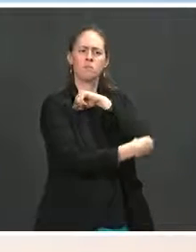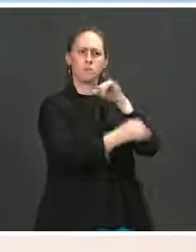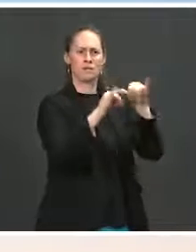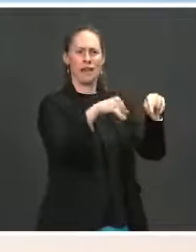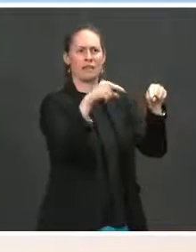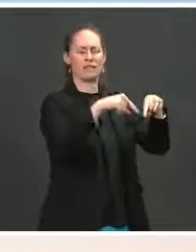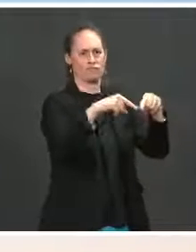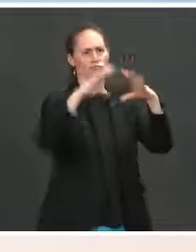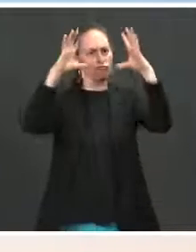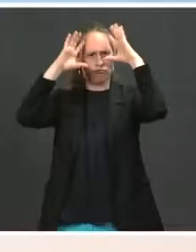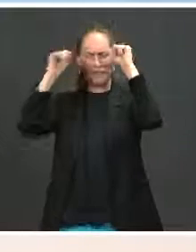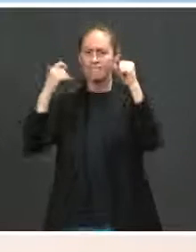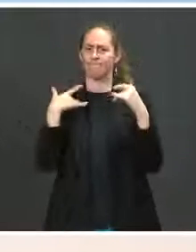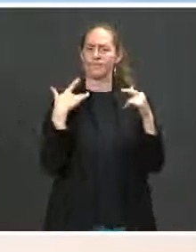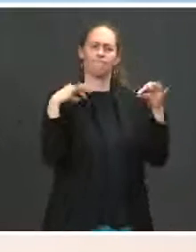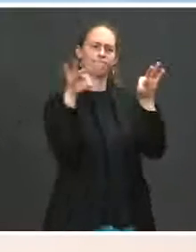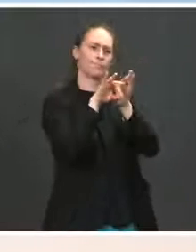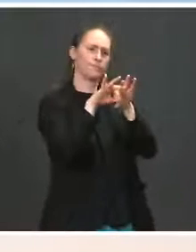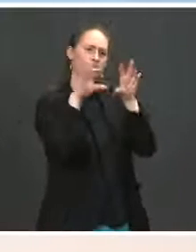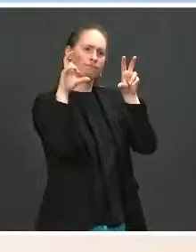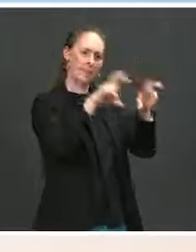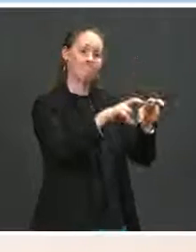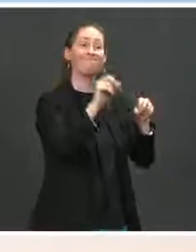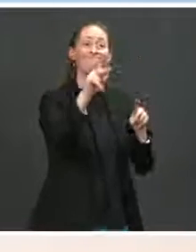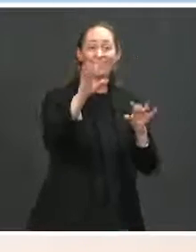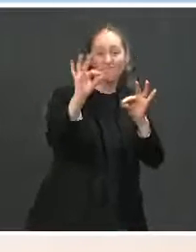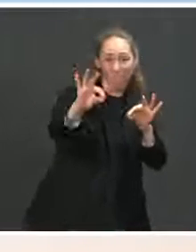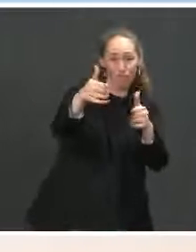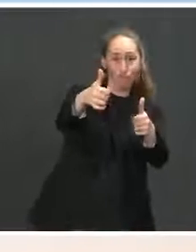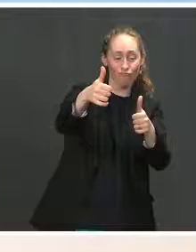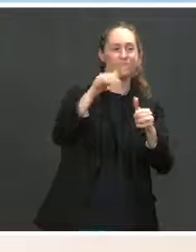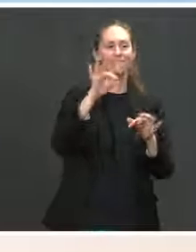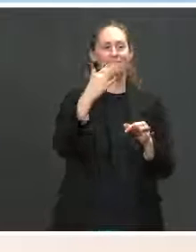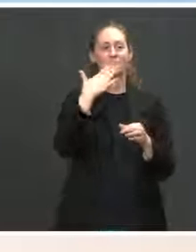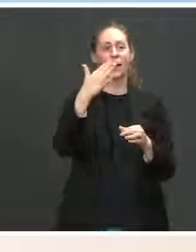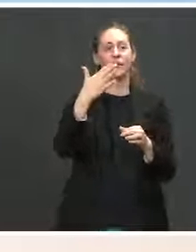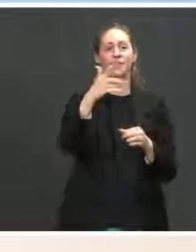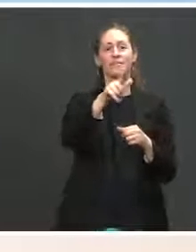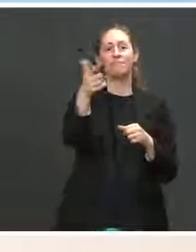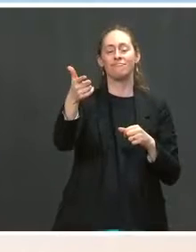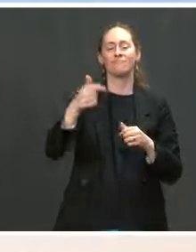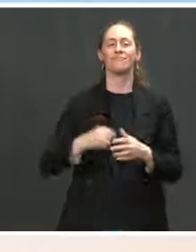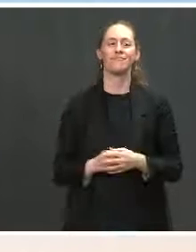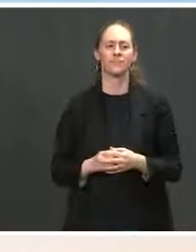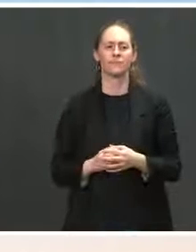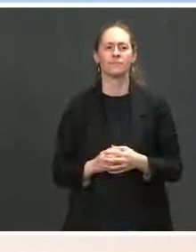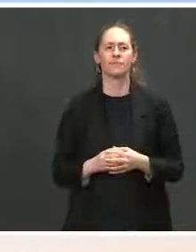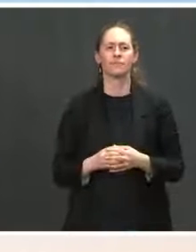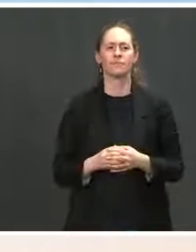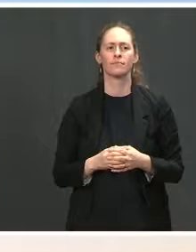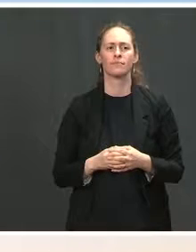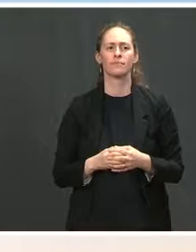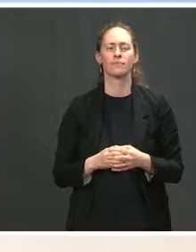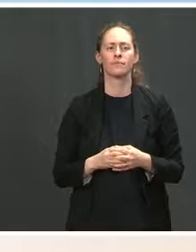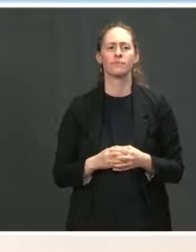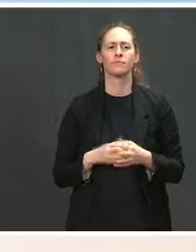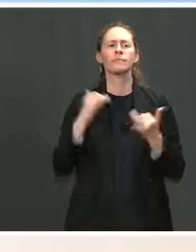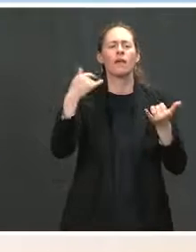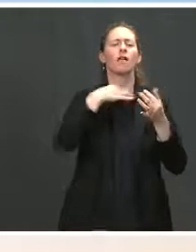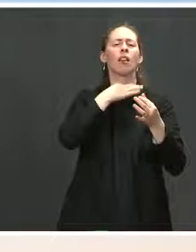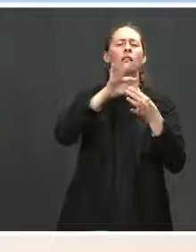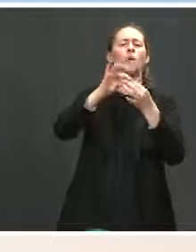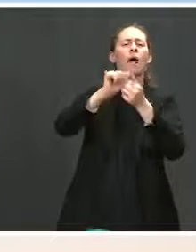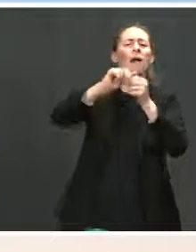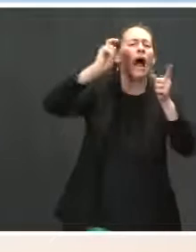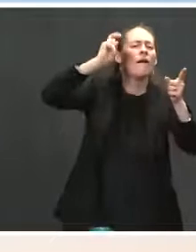fights for. Okay, I think I've answered your question. Alex, go ahead. On Afghanistan, did President Biden consult any of his predecessors on